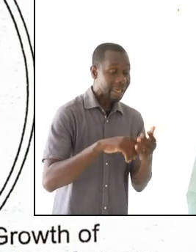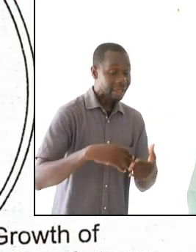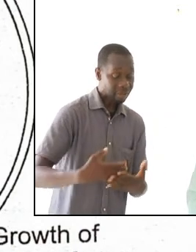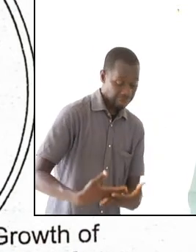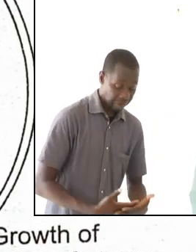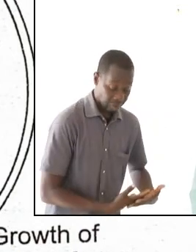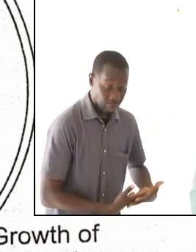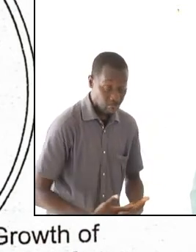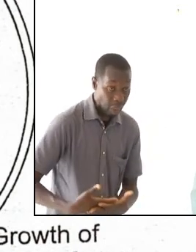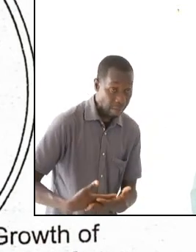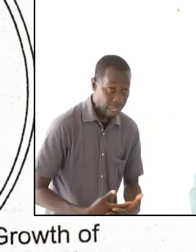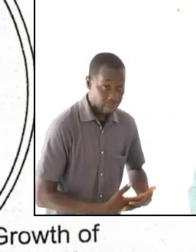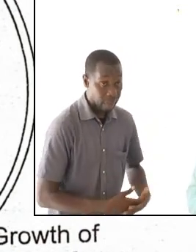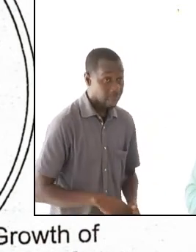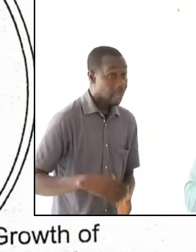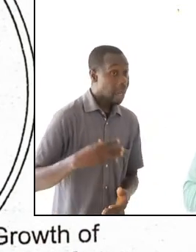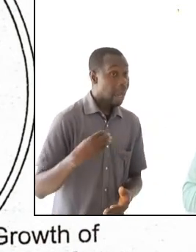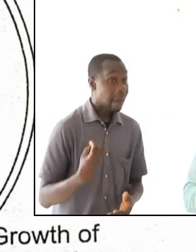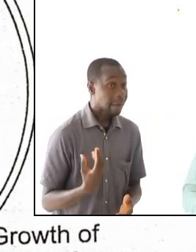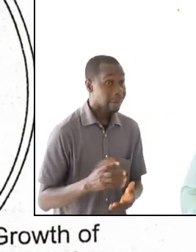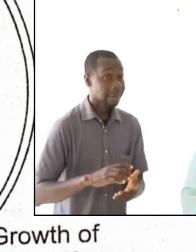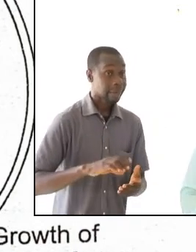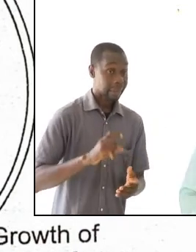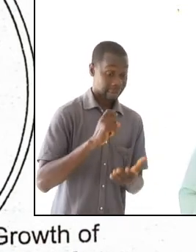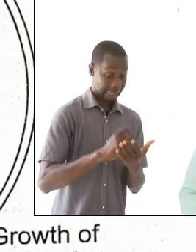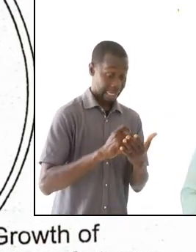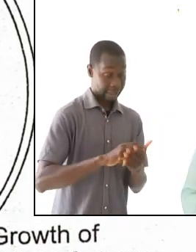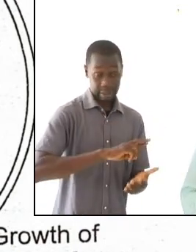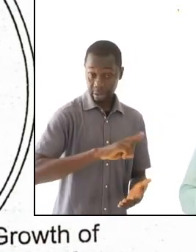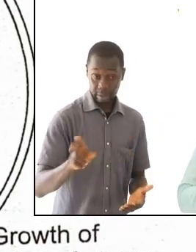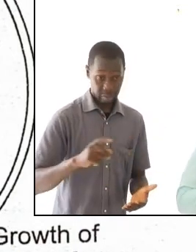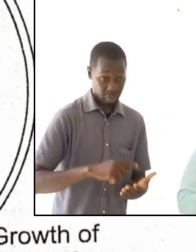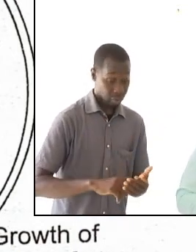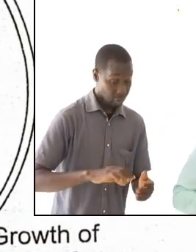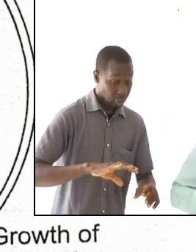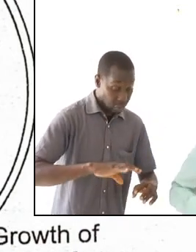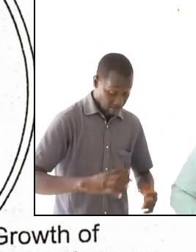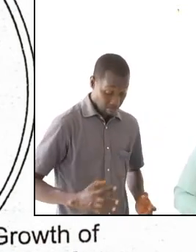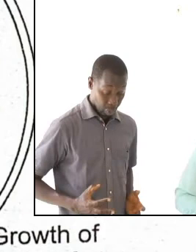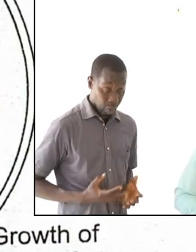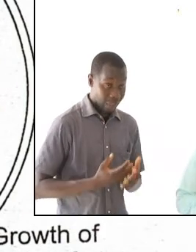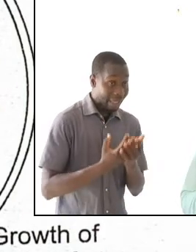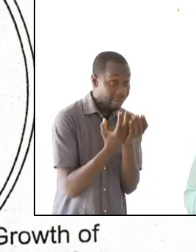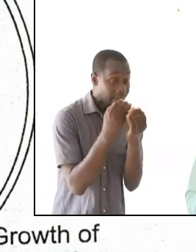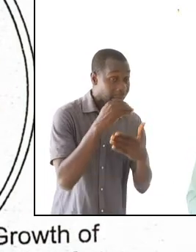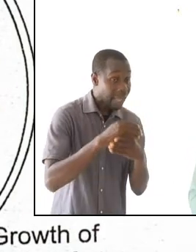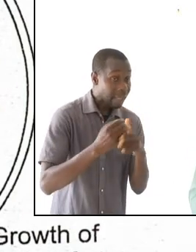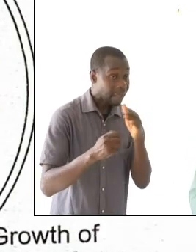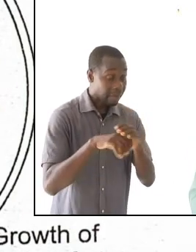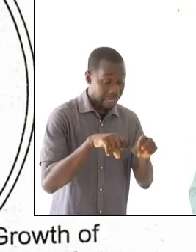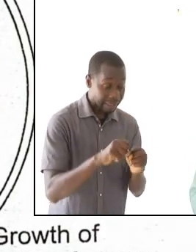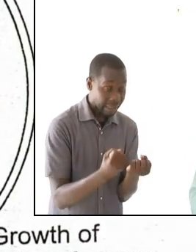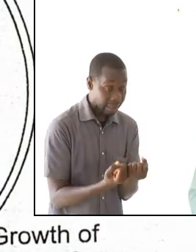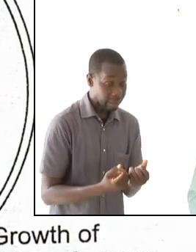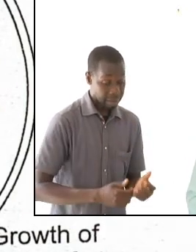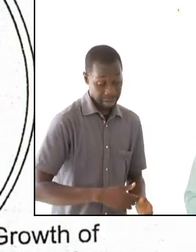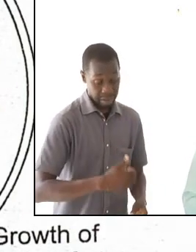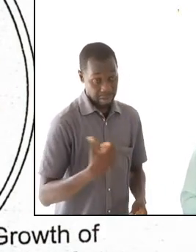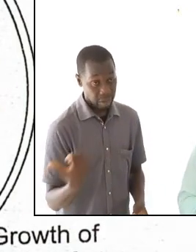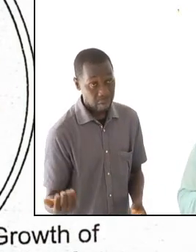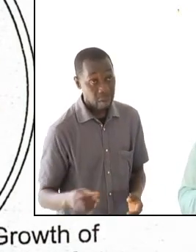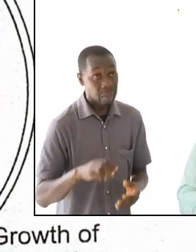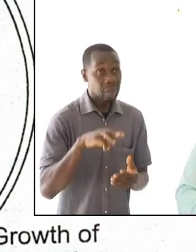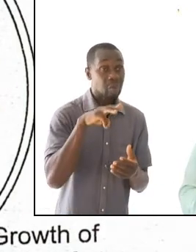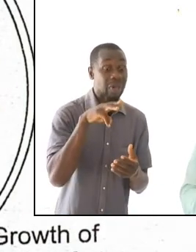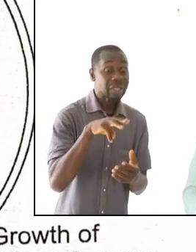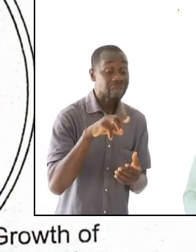into a baby. However, if the egg is not fertilized, then this wall that has been building up breaks down. That is what we refer